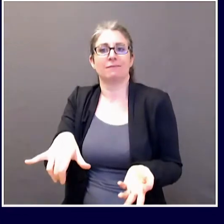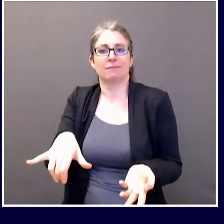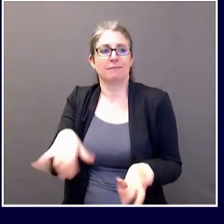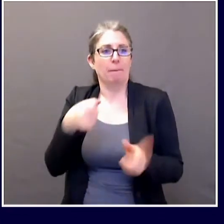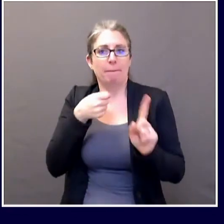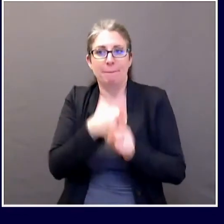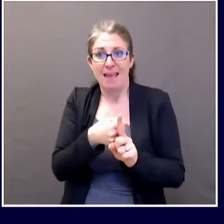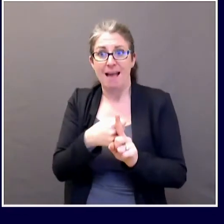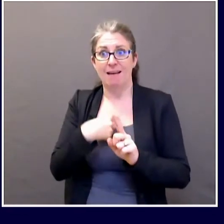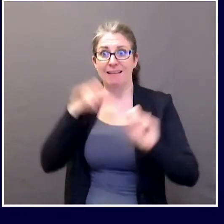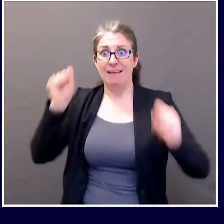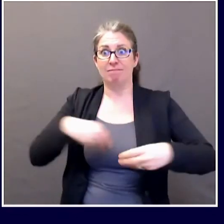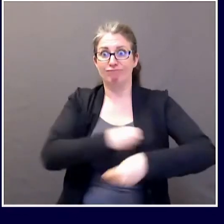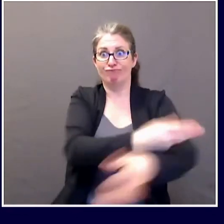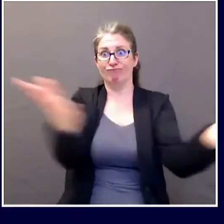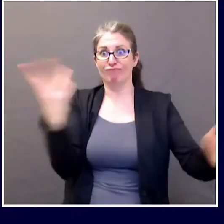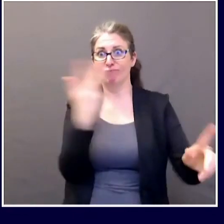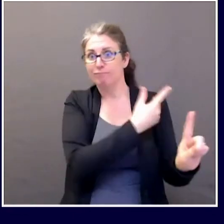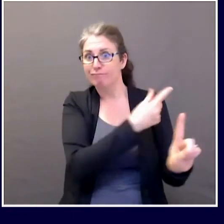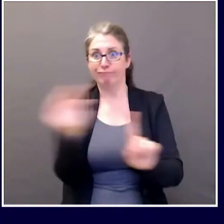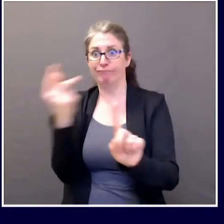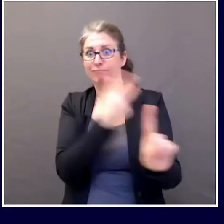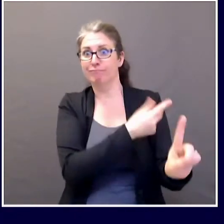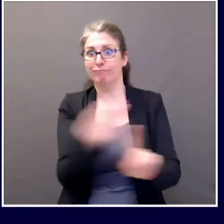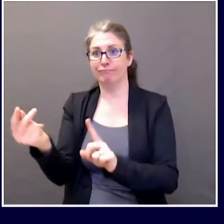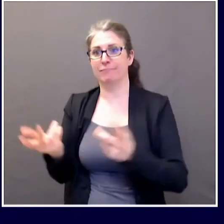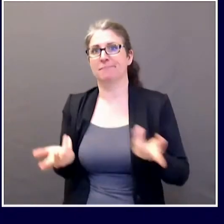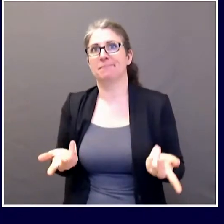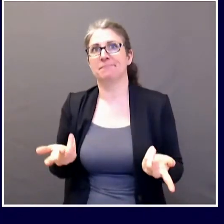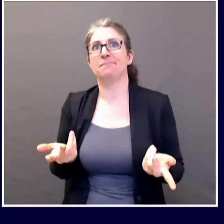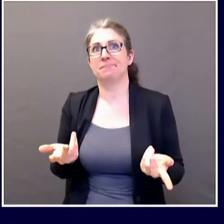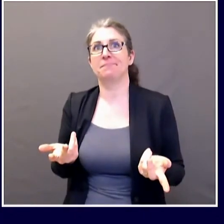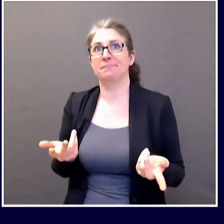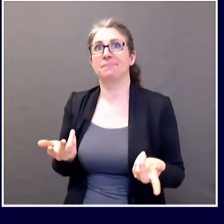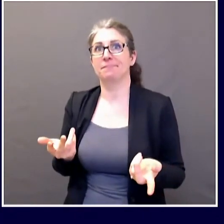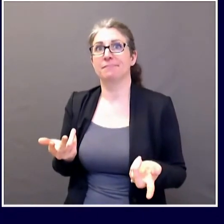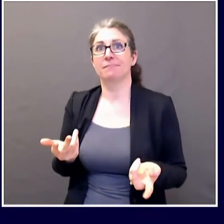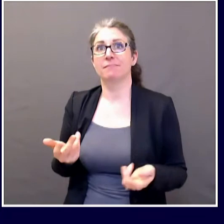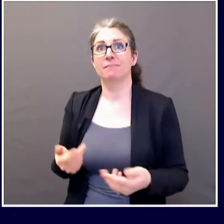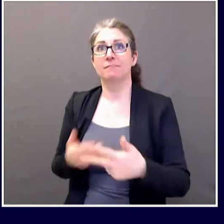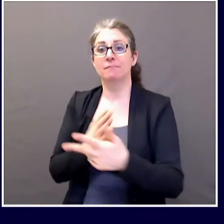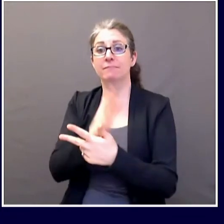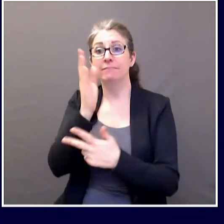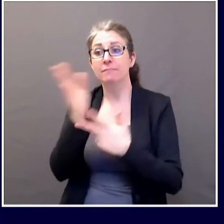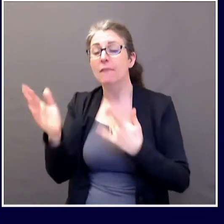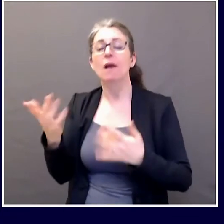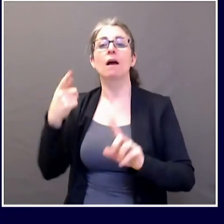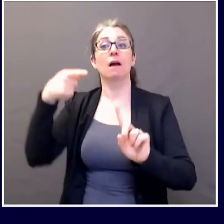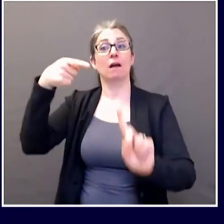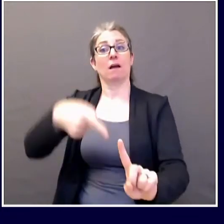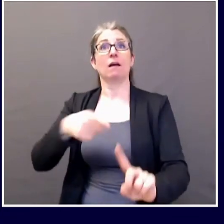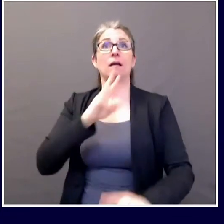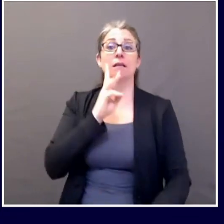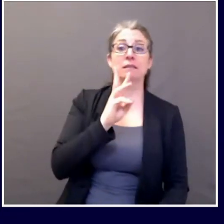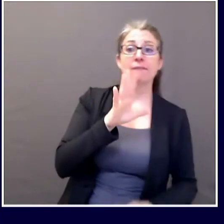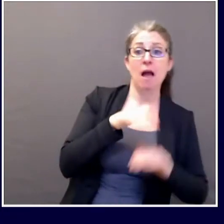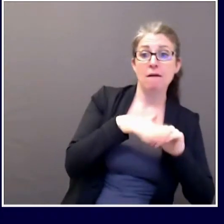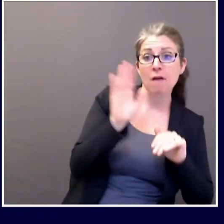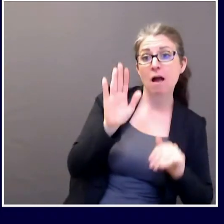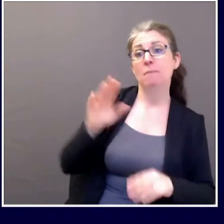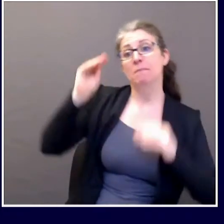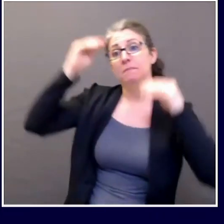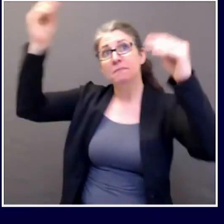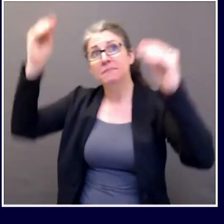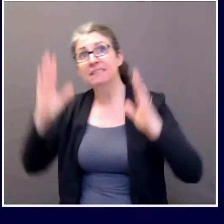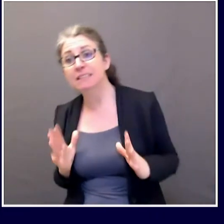and what those groups are, whether it's others in the 60 plus category, whether it's others who are on the front line, so on and so